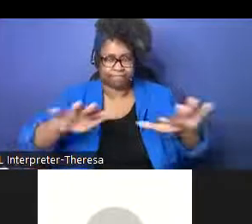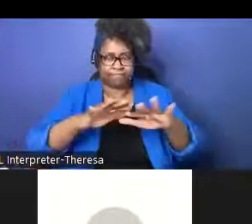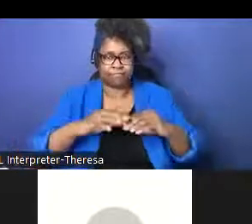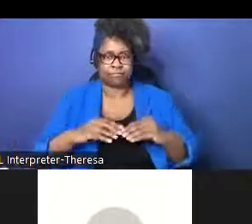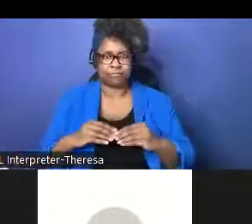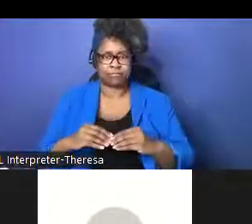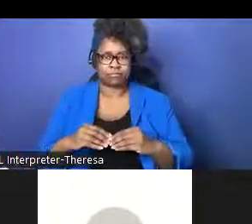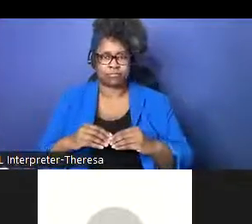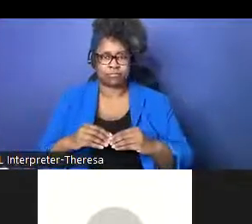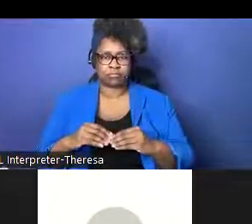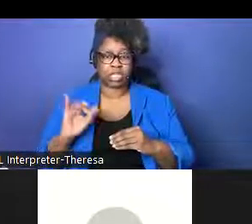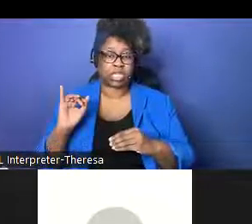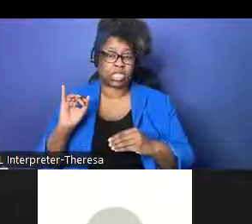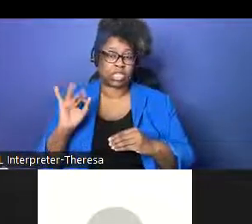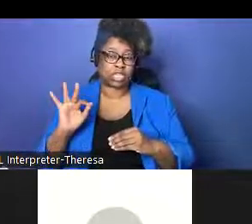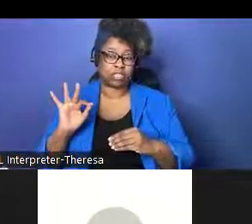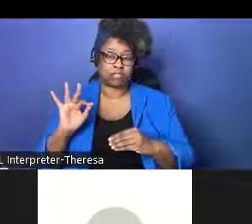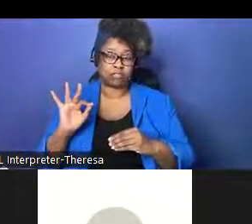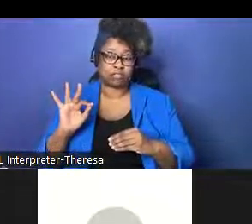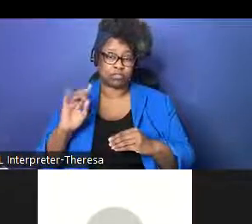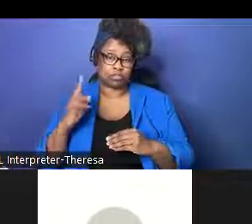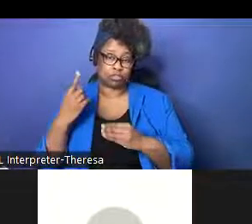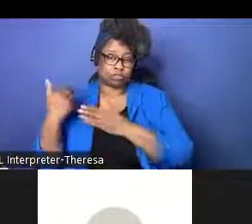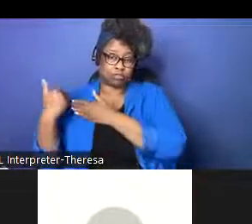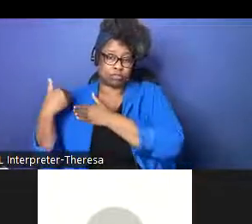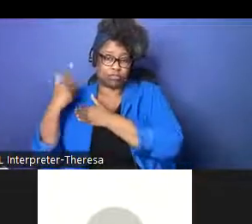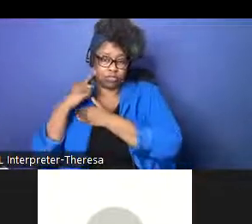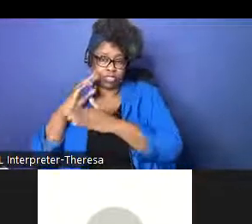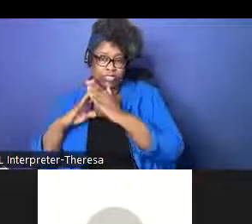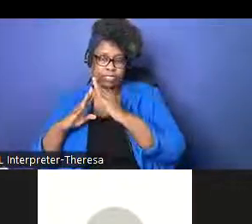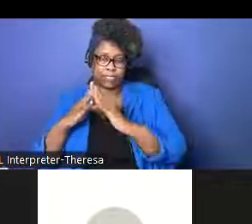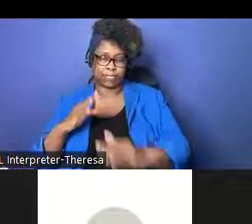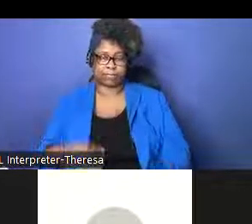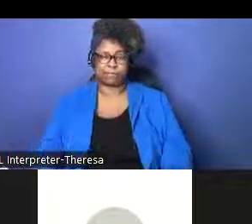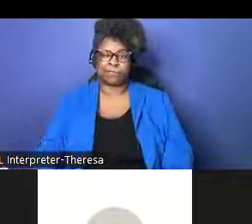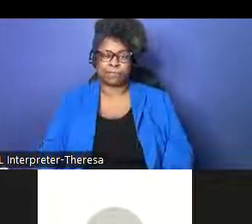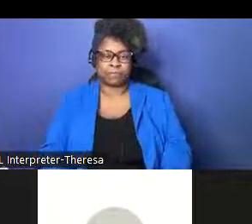particularly if it is only the responsibility of the city.